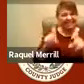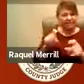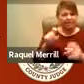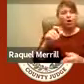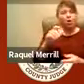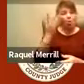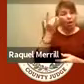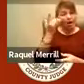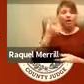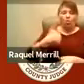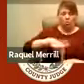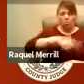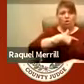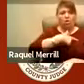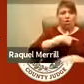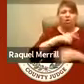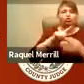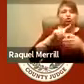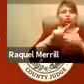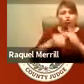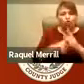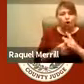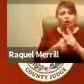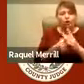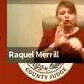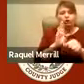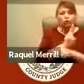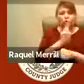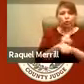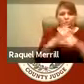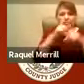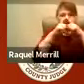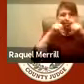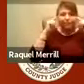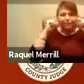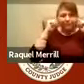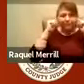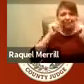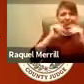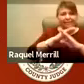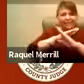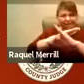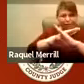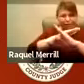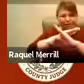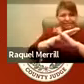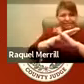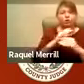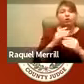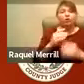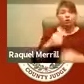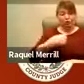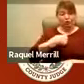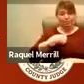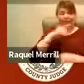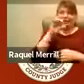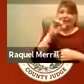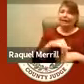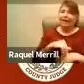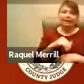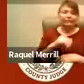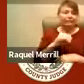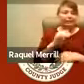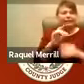all starting to wear facial covering. So to me, this is not a